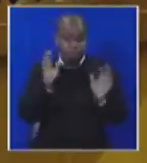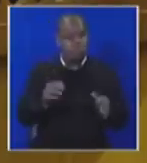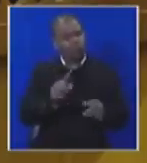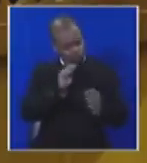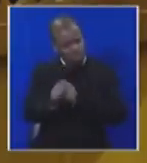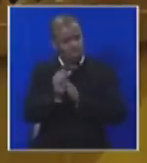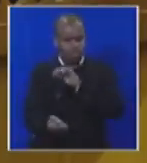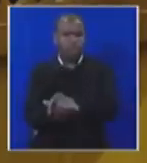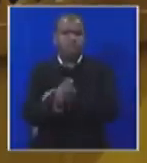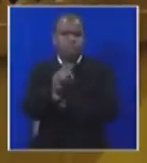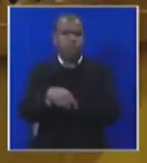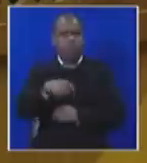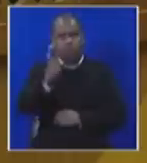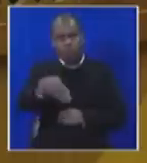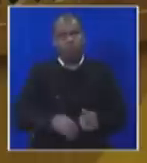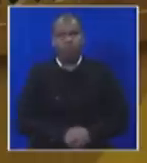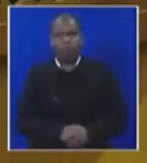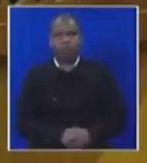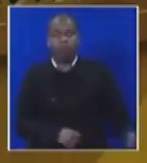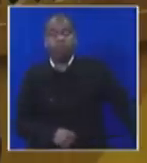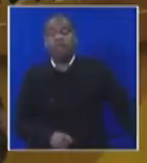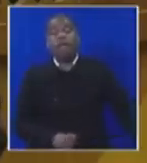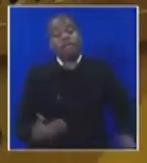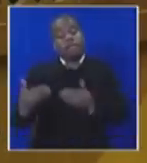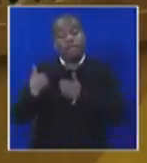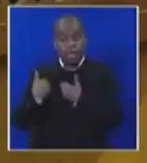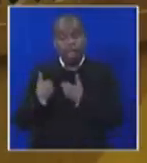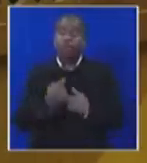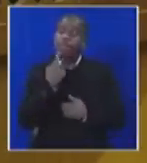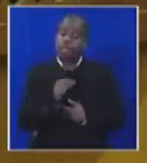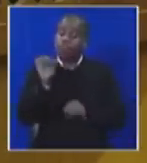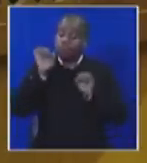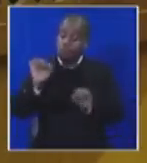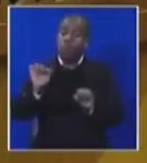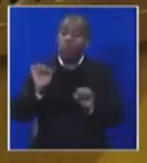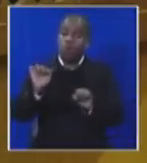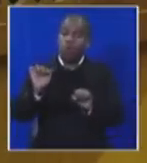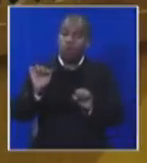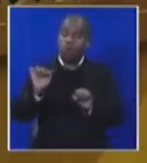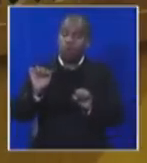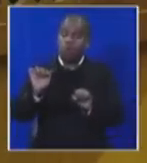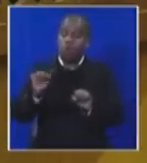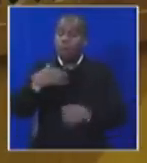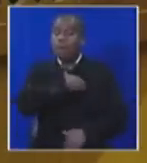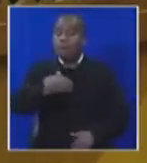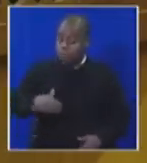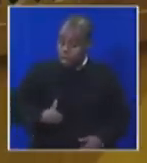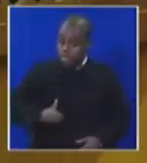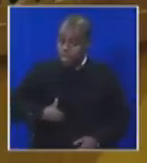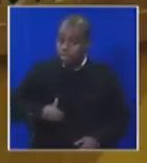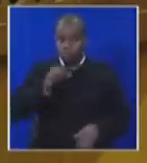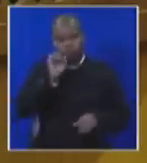Therefore, it is safe to say to your President that due to his despicable political